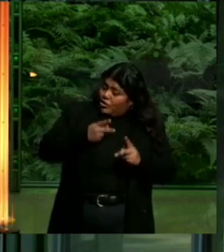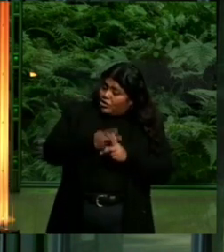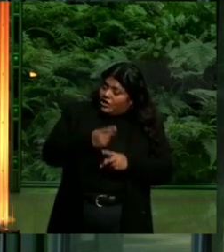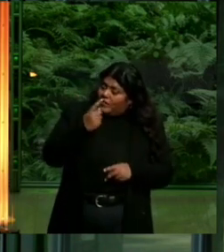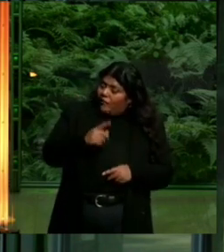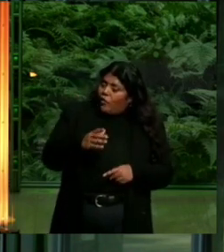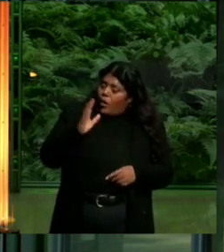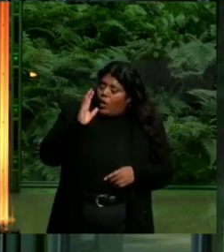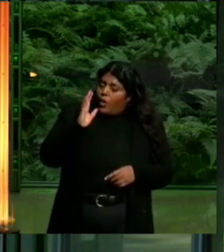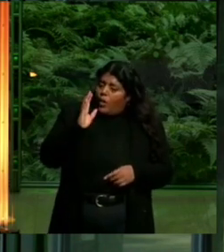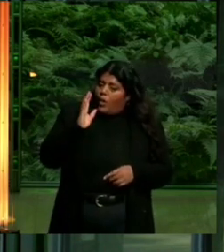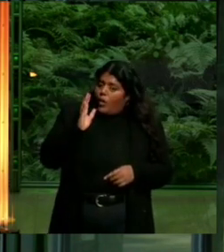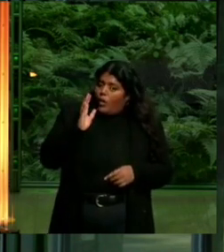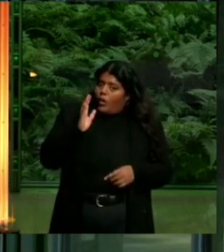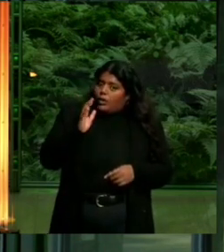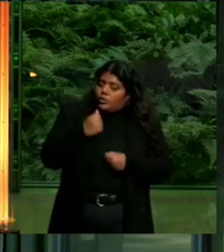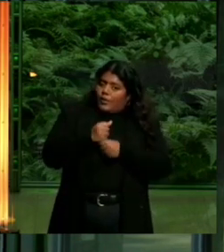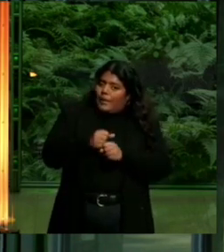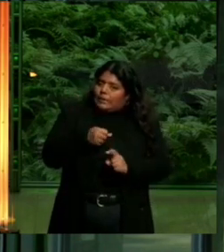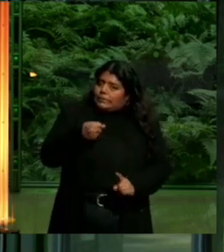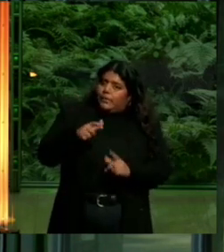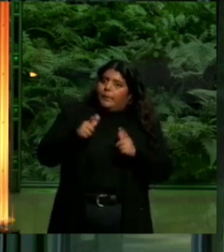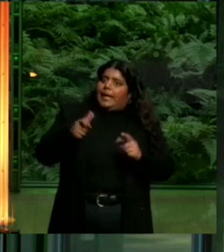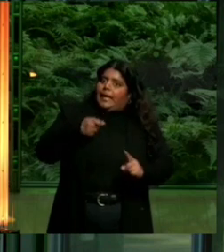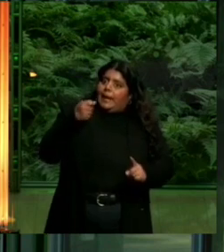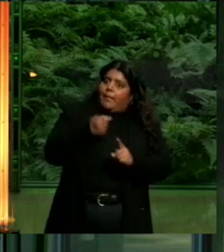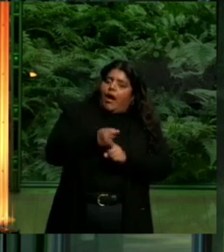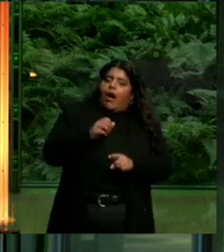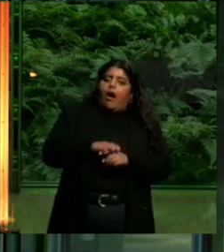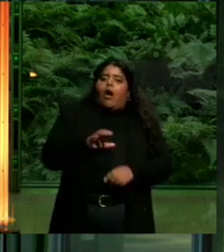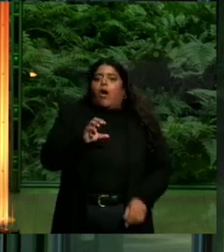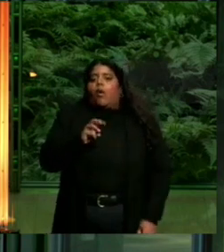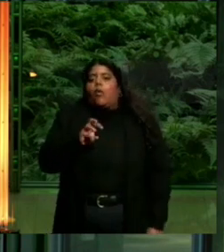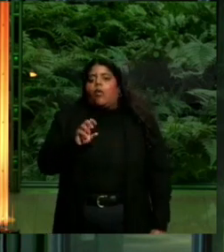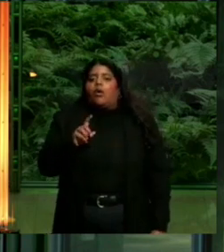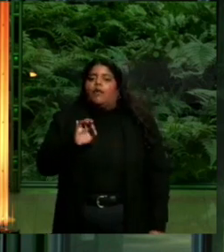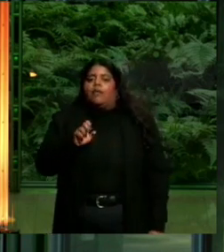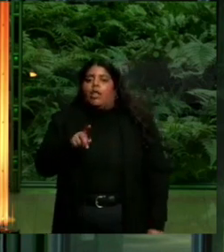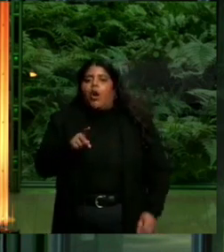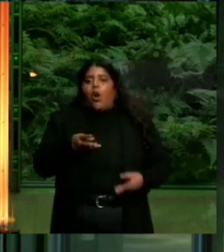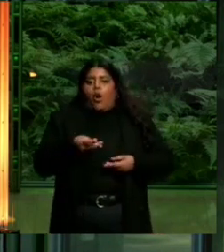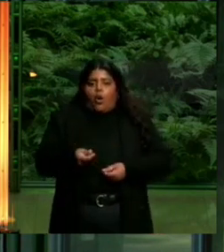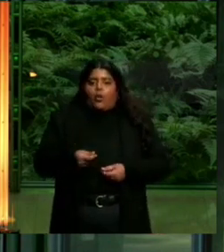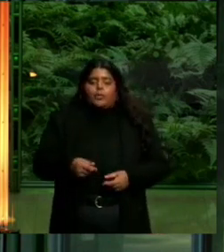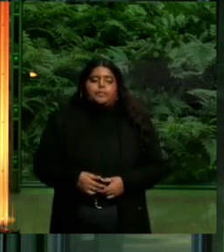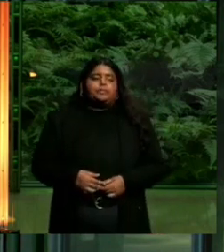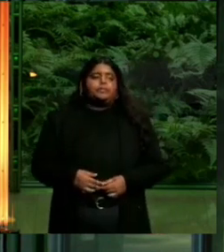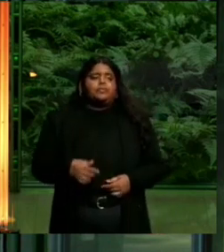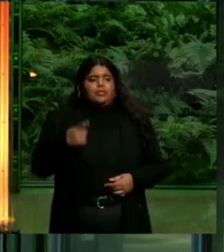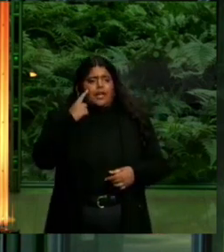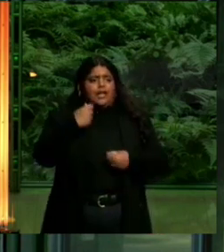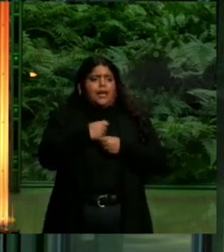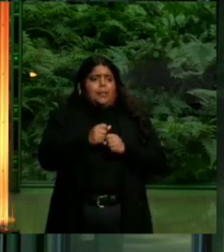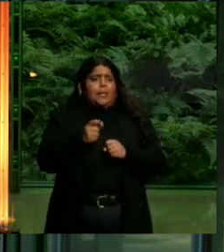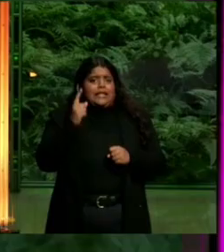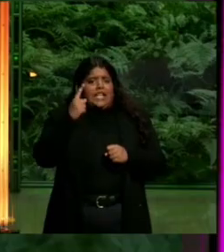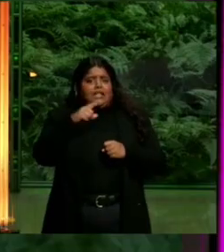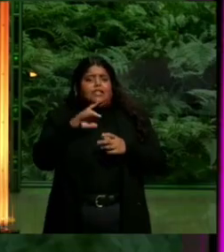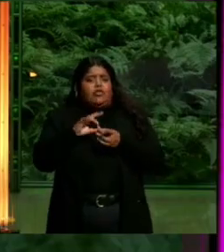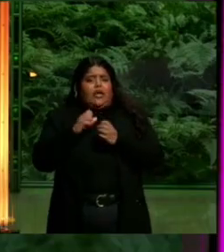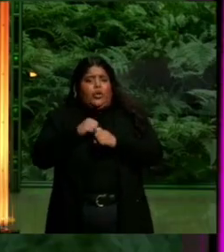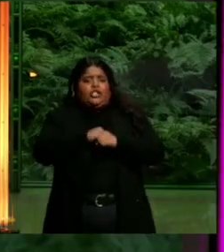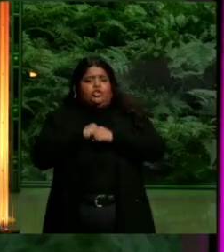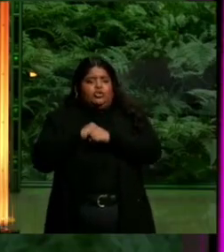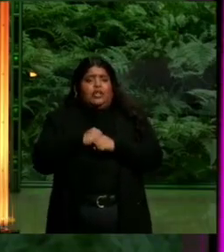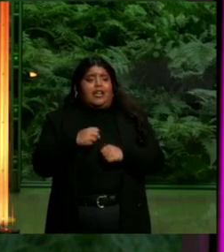it to make a significant impact on workflow? I think from a security point of view, it makes sense to have paid. I think the cost